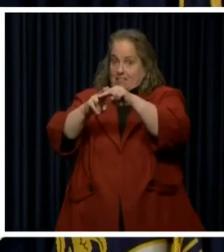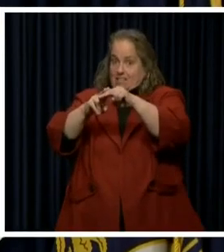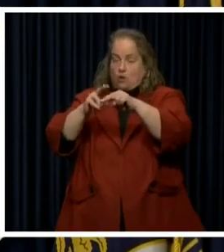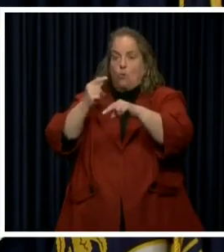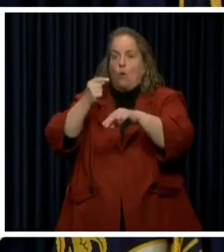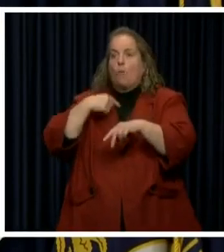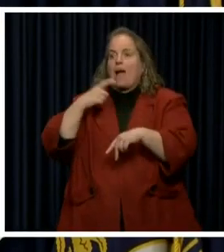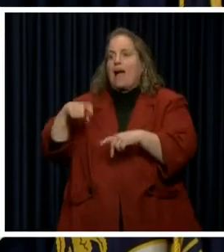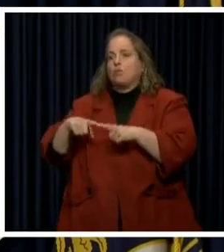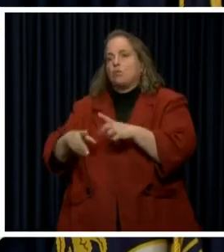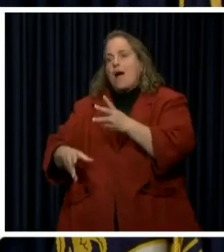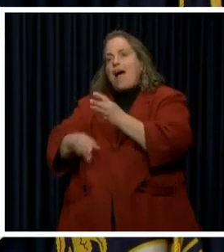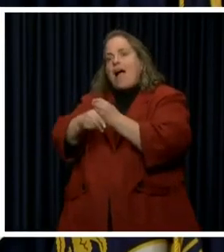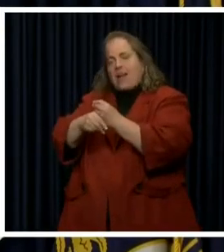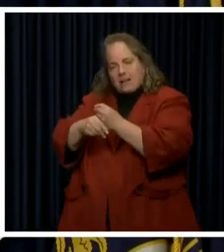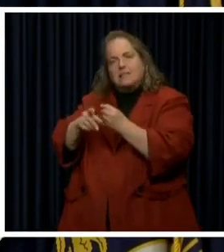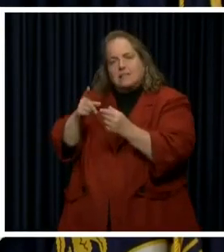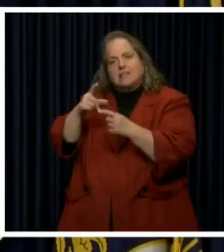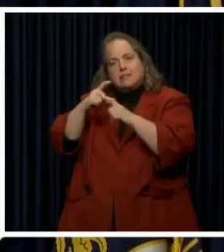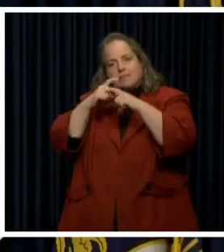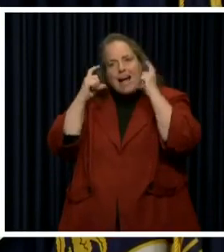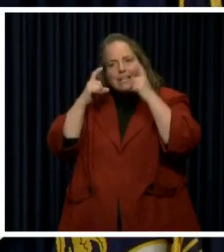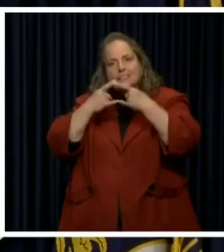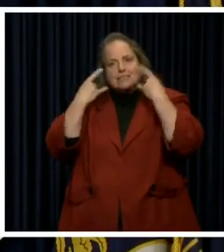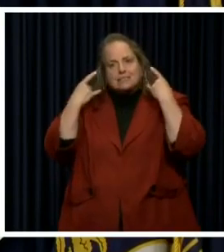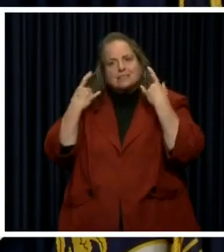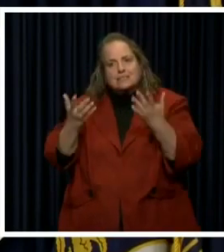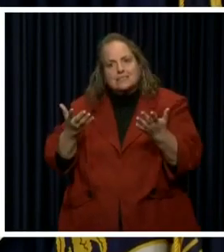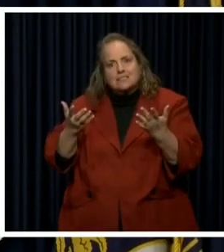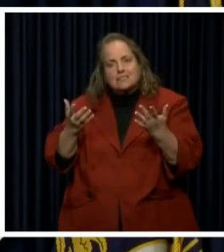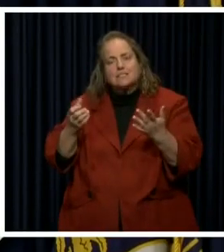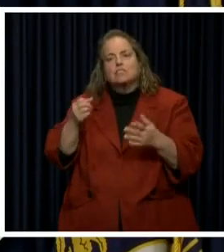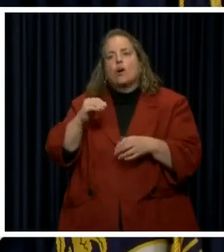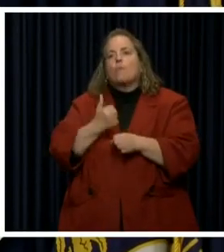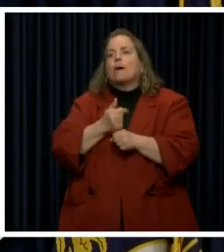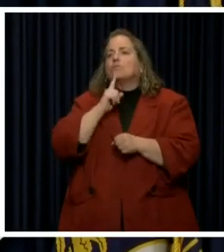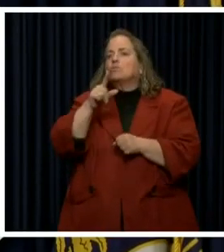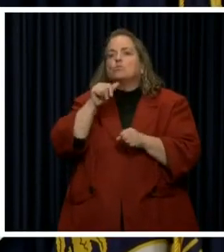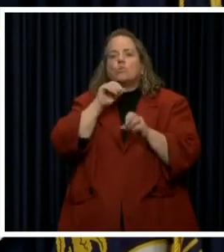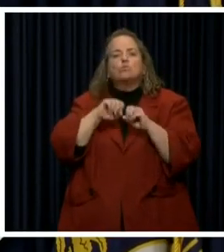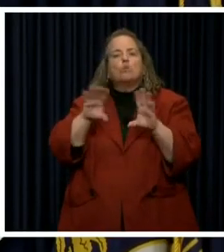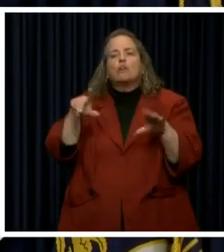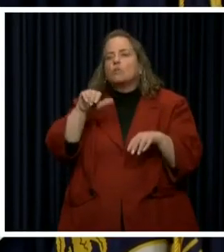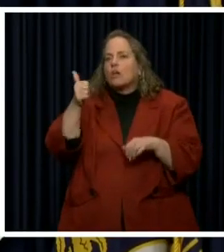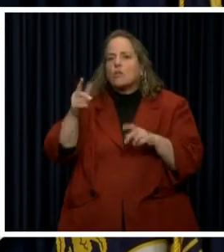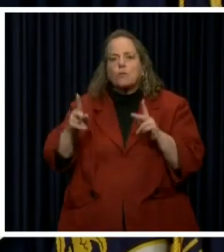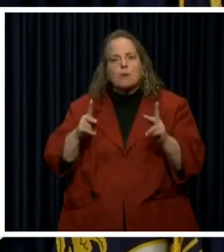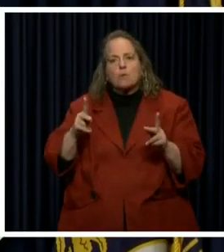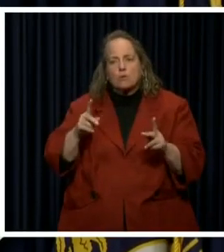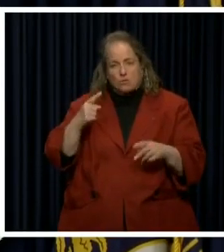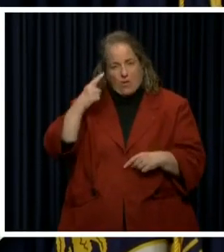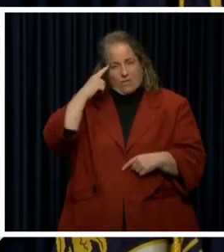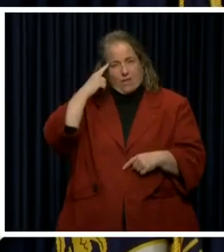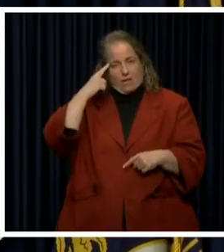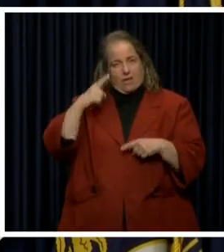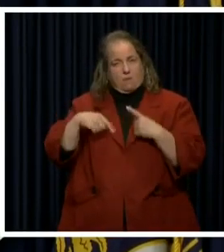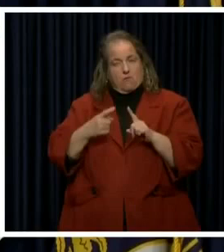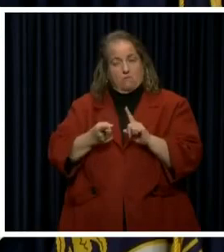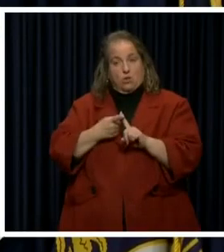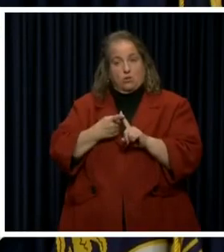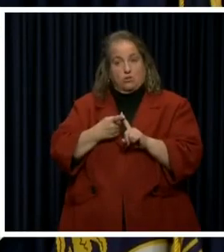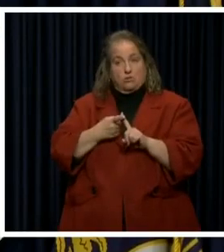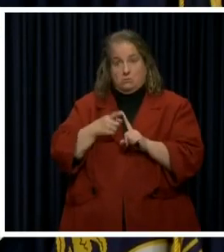risk are what we are asking for. And this makes sure you don't spread it to other people. So think about, first of all, if